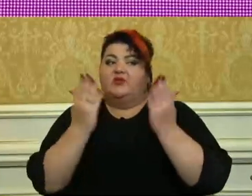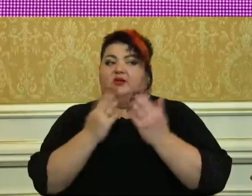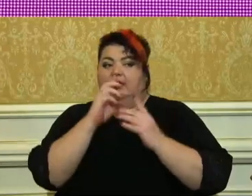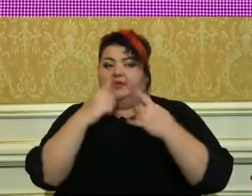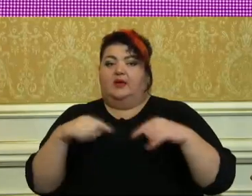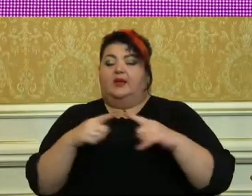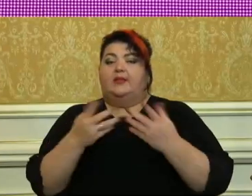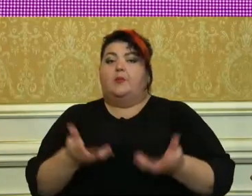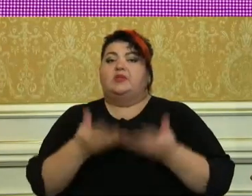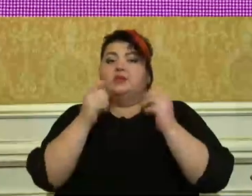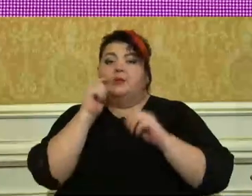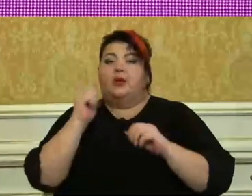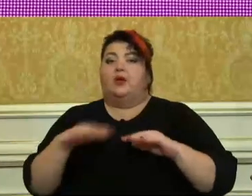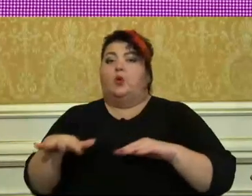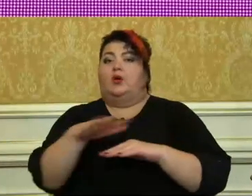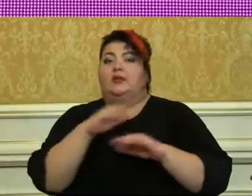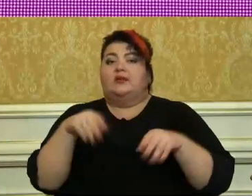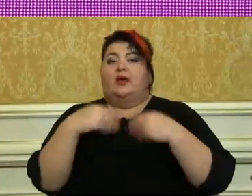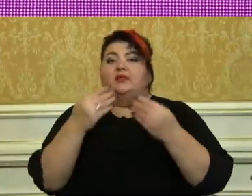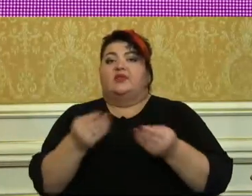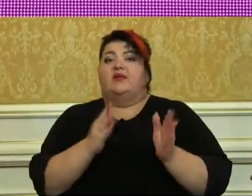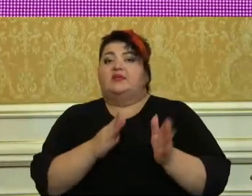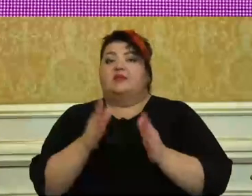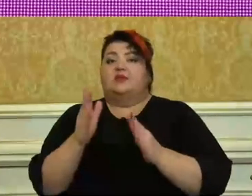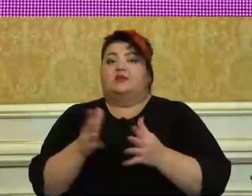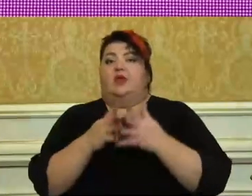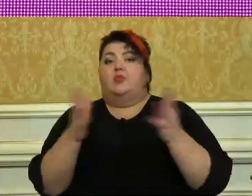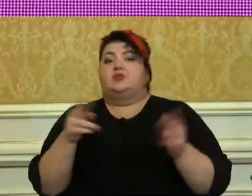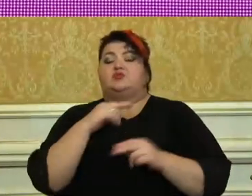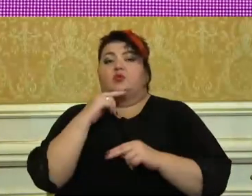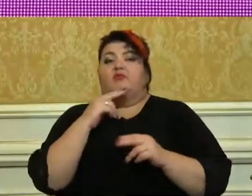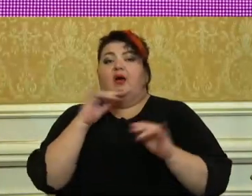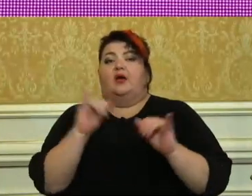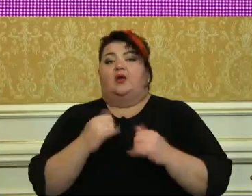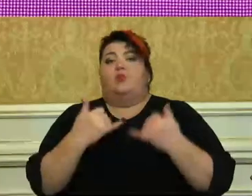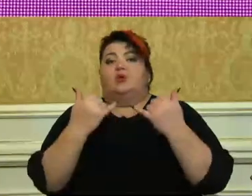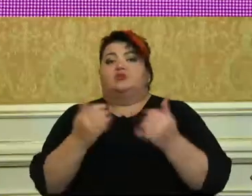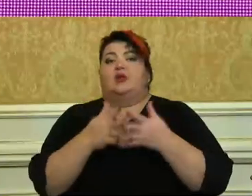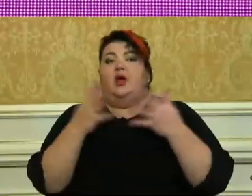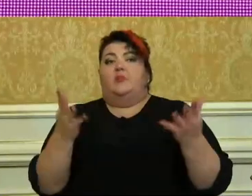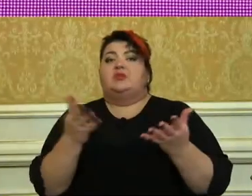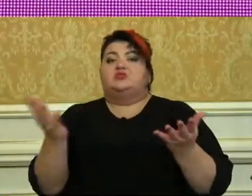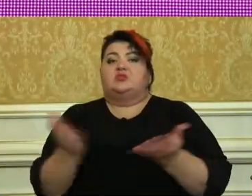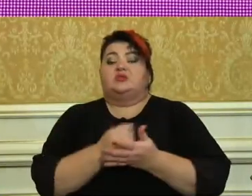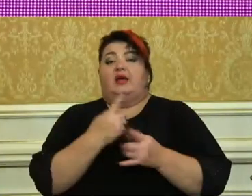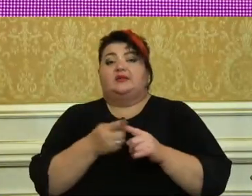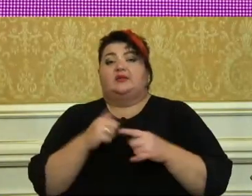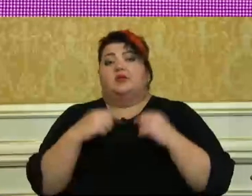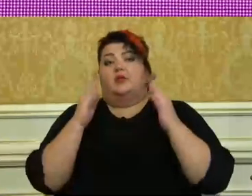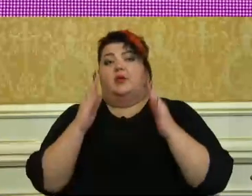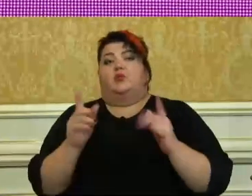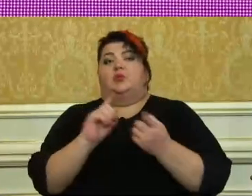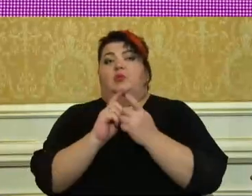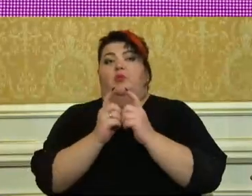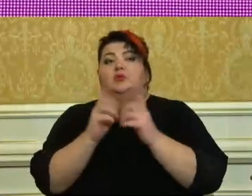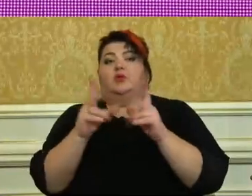and integrity and sovereign protection, and to give more attention and respect and more chances. And we